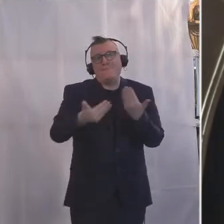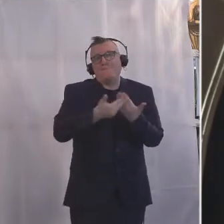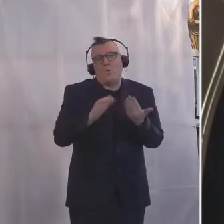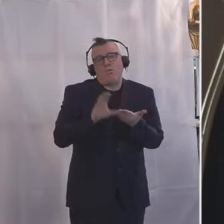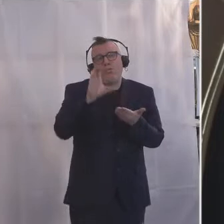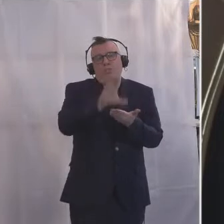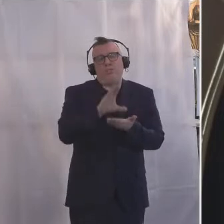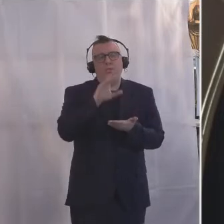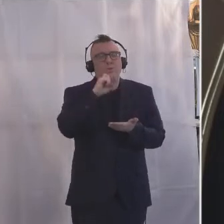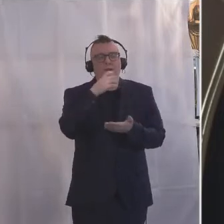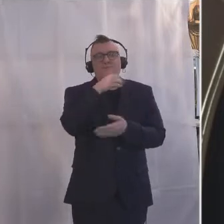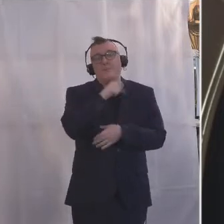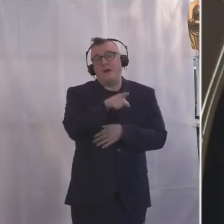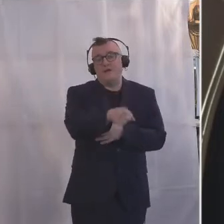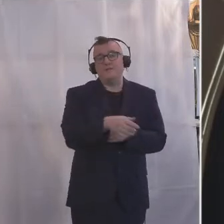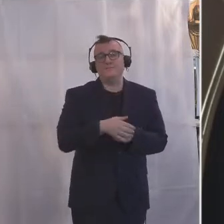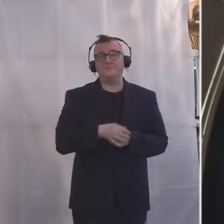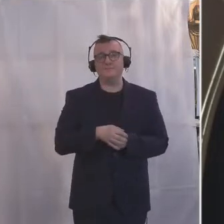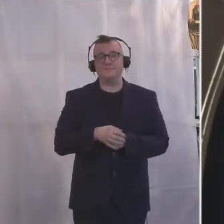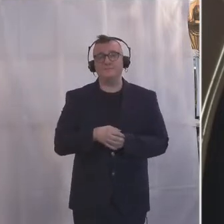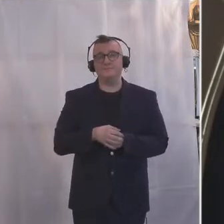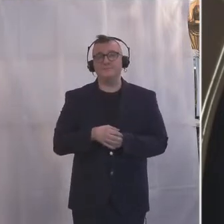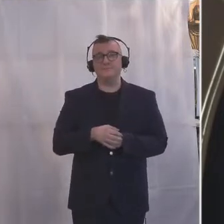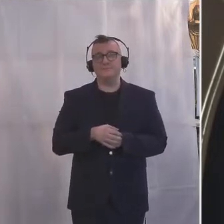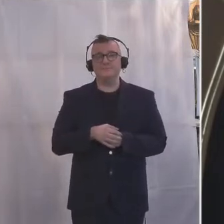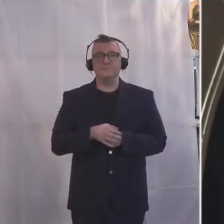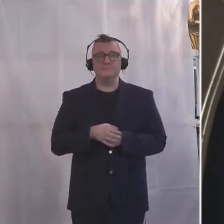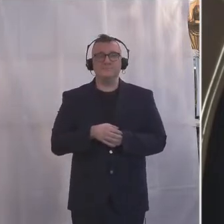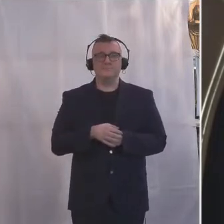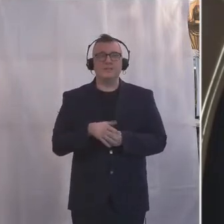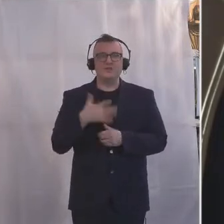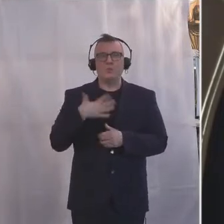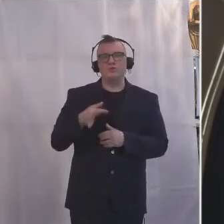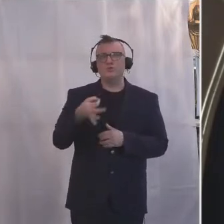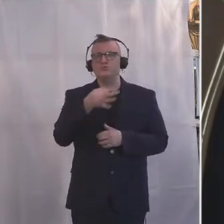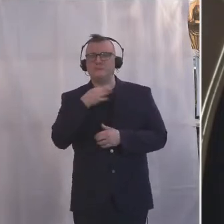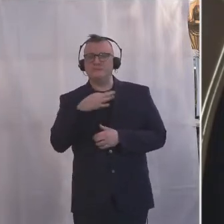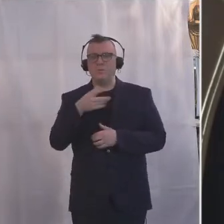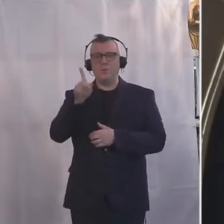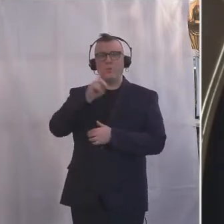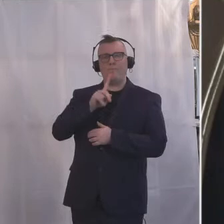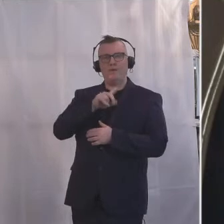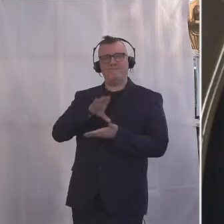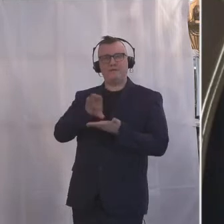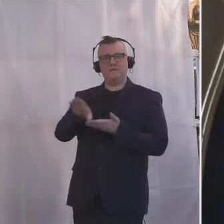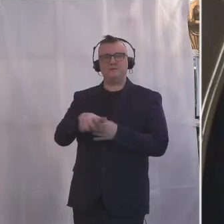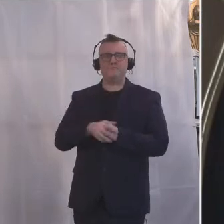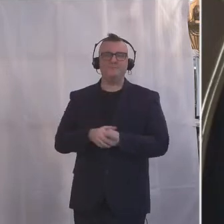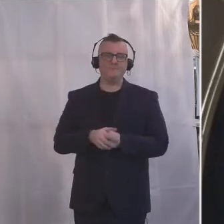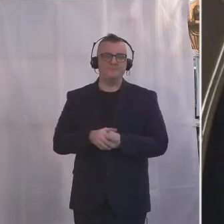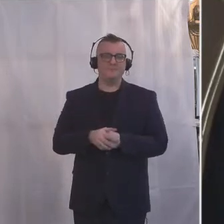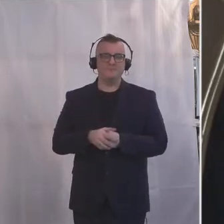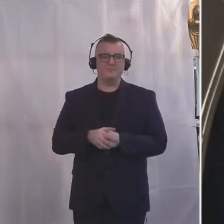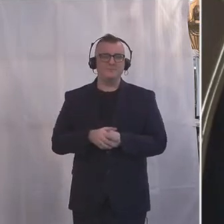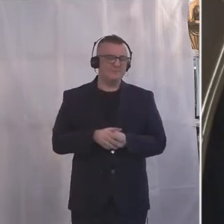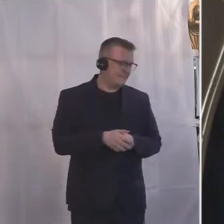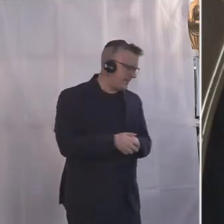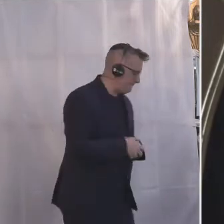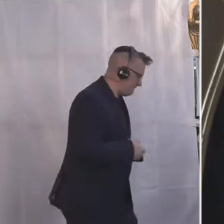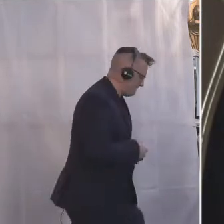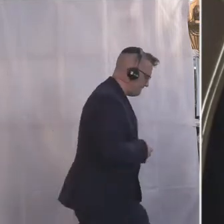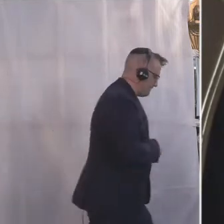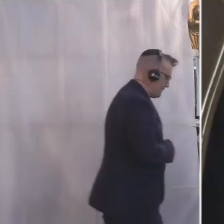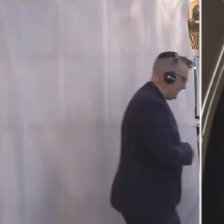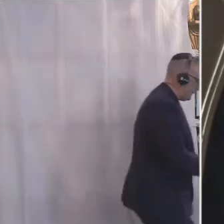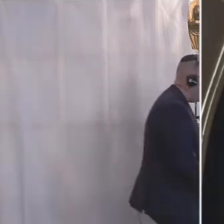in the male rather than take a gamble with the female. I think you're highlighting